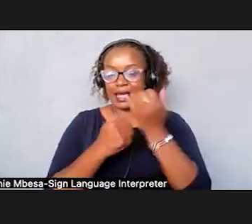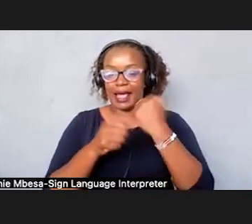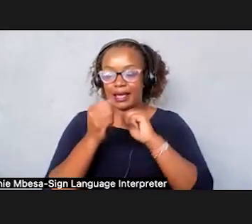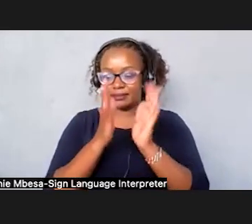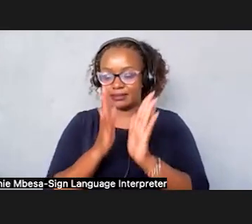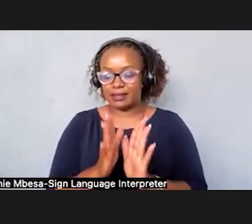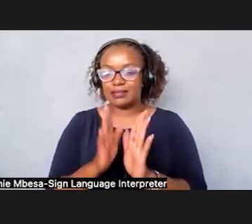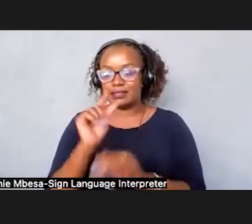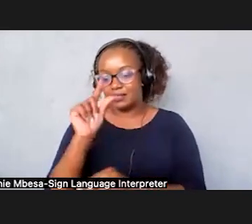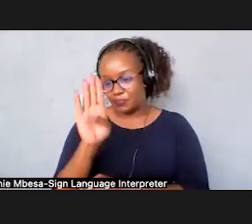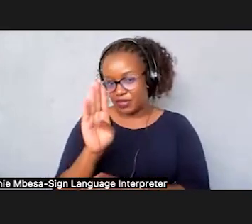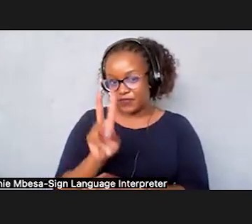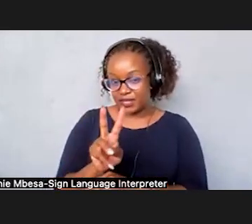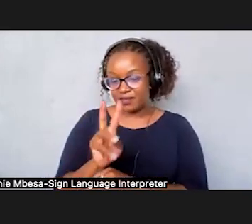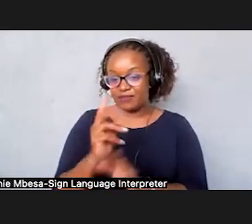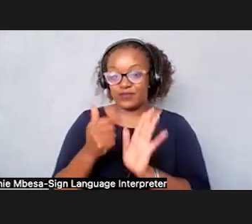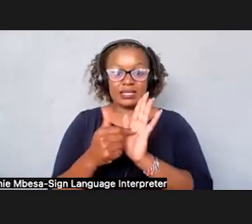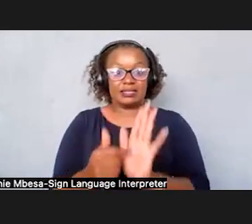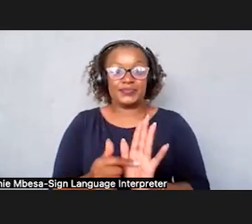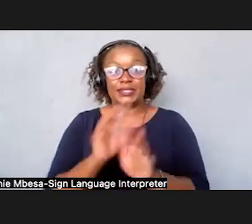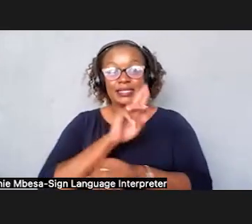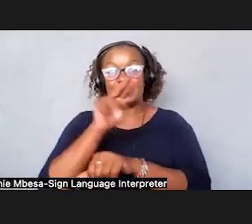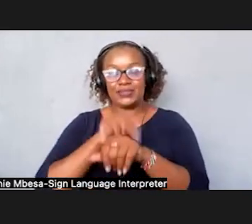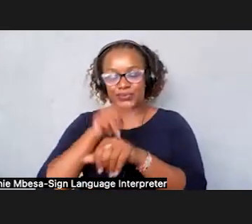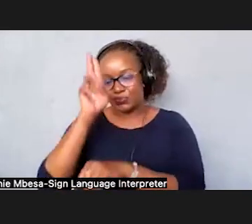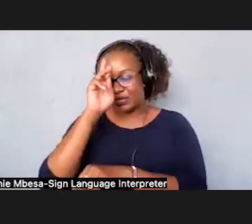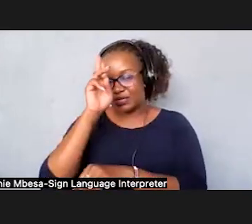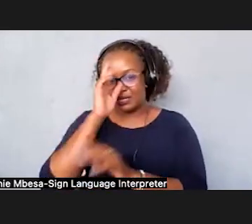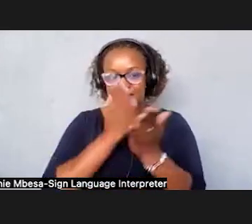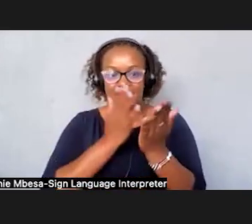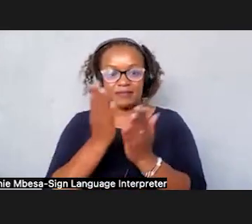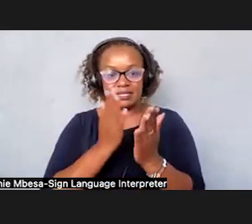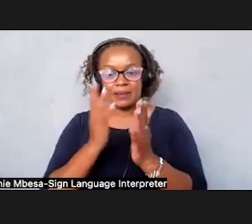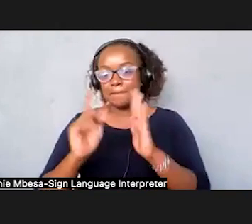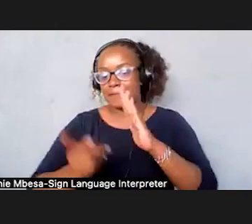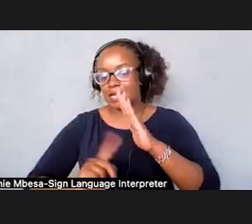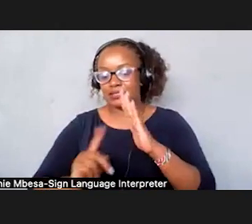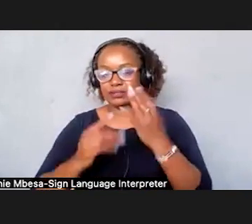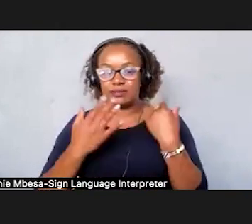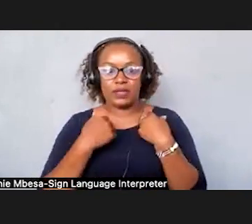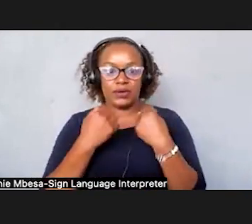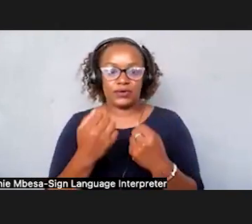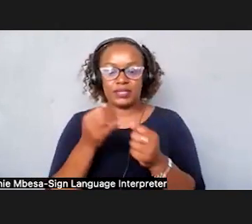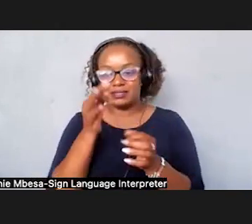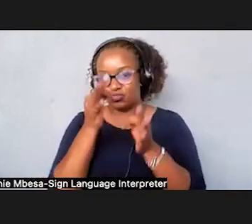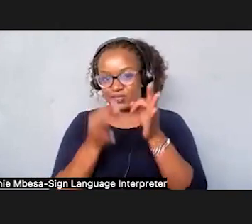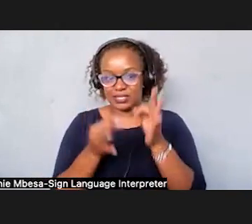referral pathway, such as the National Police Service, the Ministry of Health, judiciary, the Department of